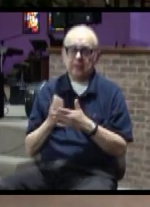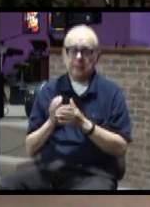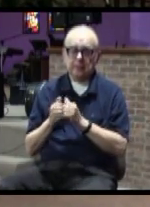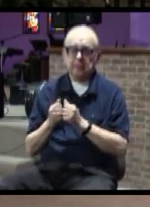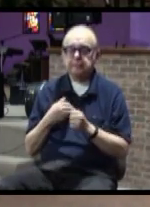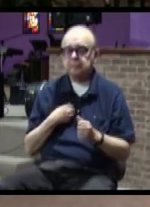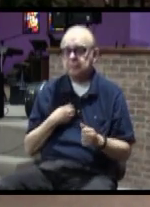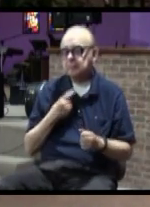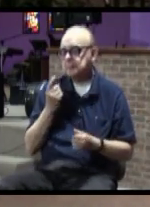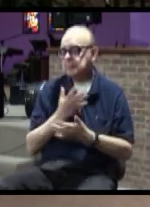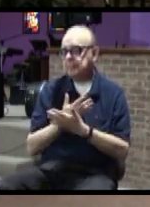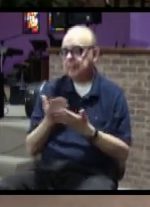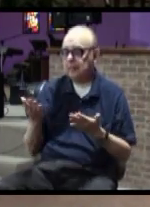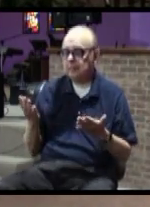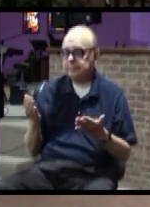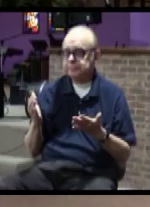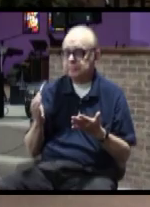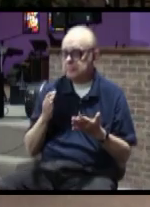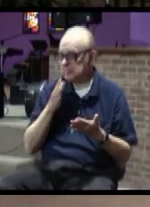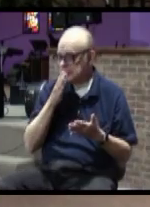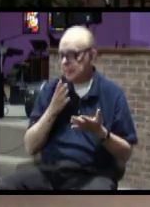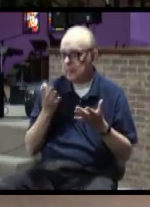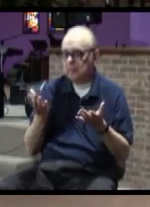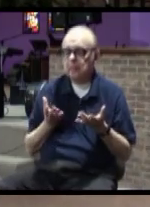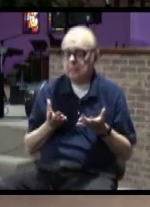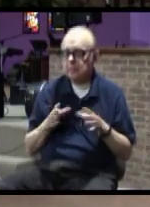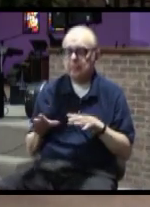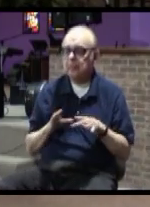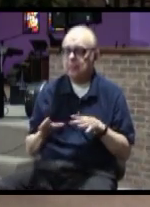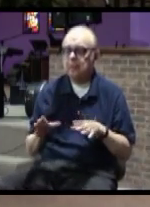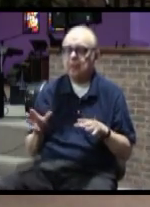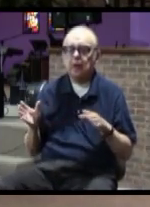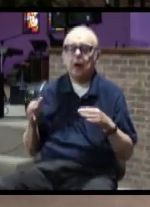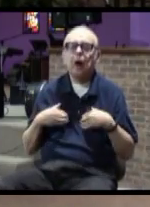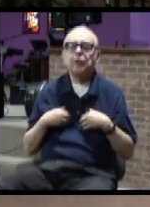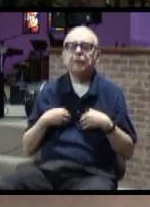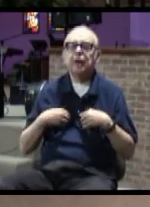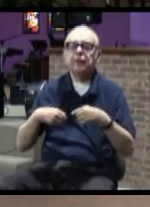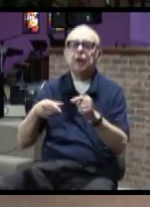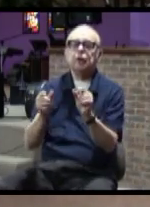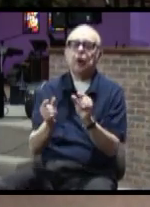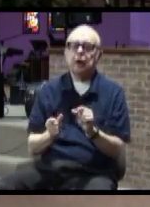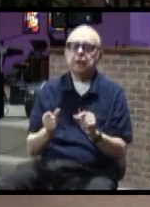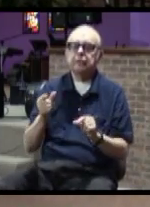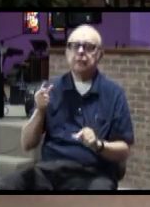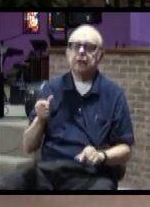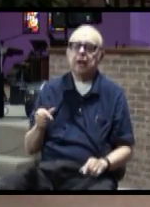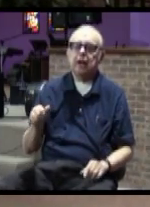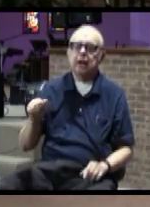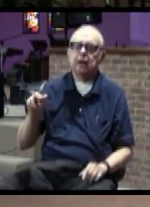be, she was sharing with me, one of the things that Miss Thaney loves to do is always have a garden.